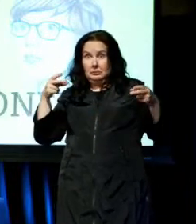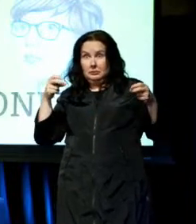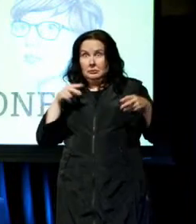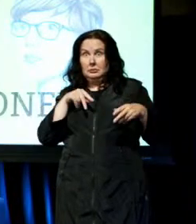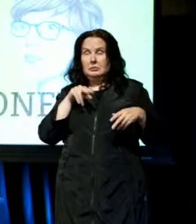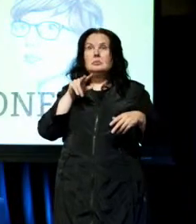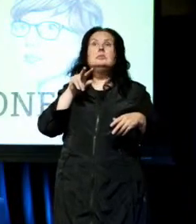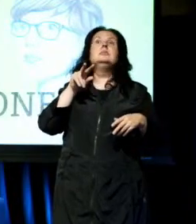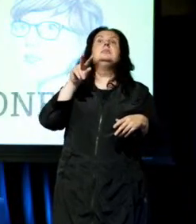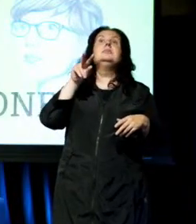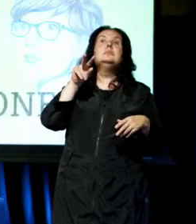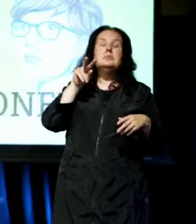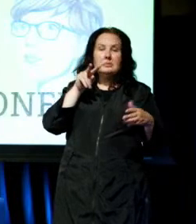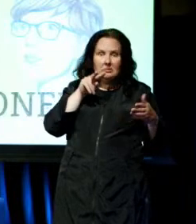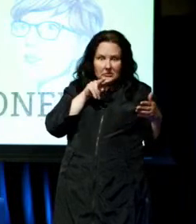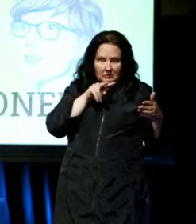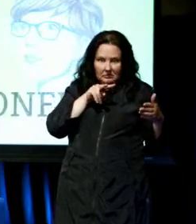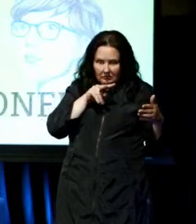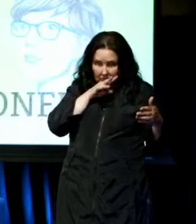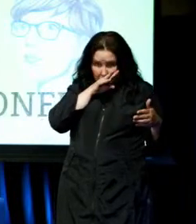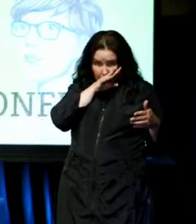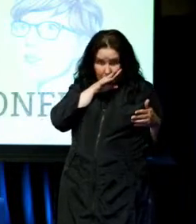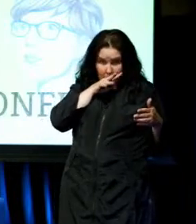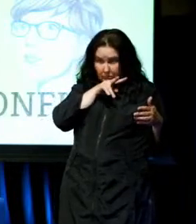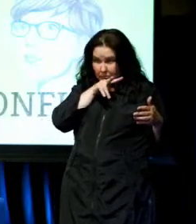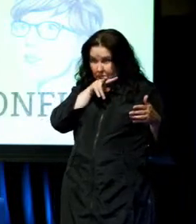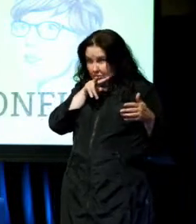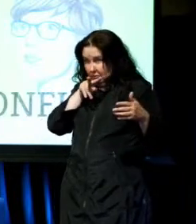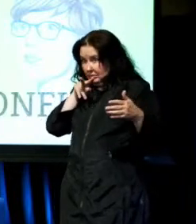what people were saying, I'd have no clue what was going on.